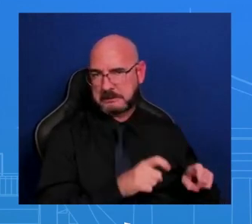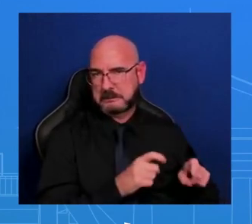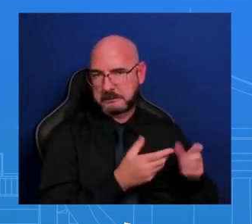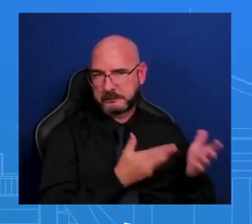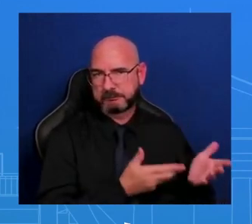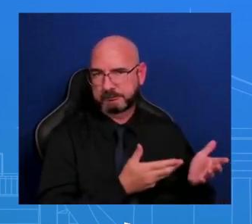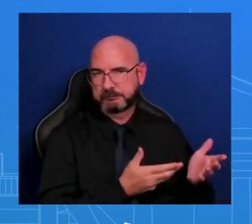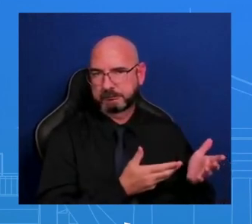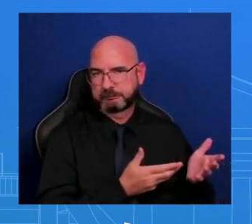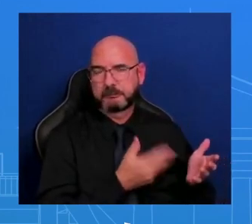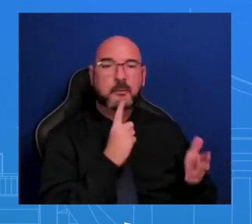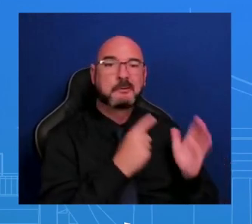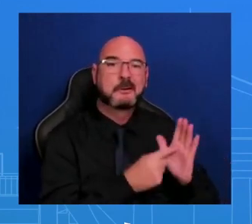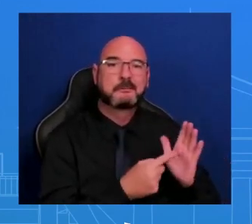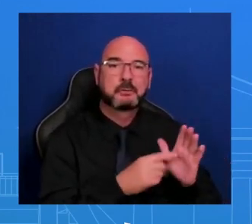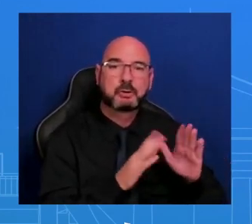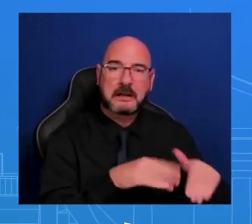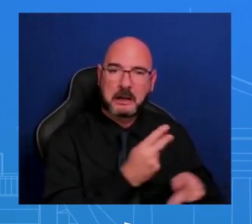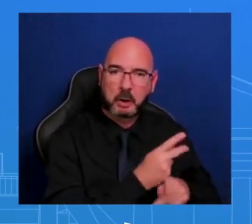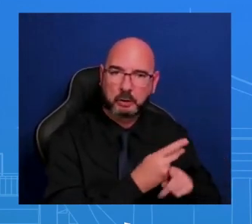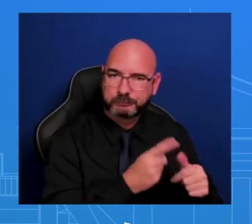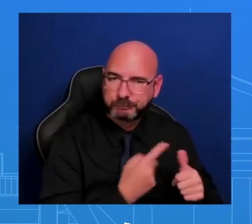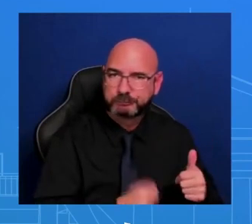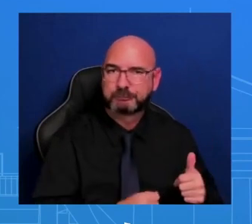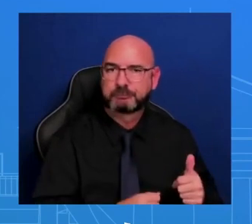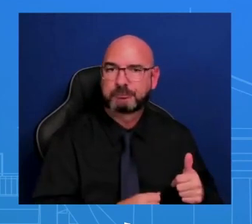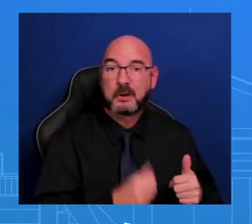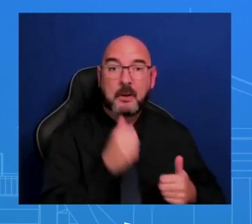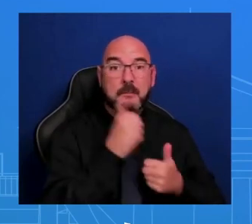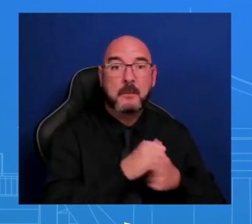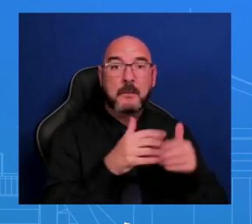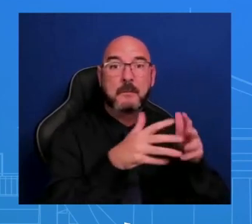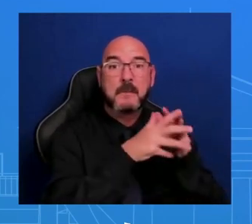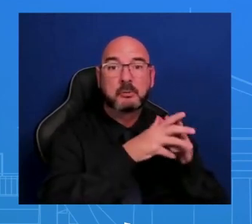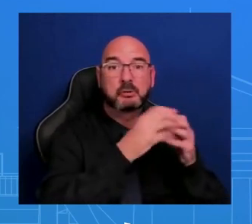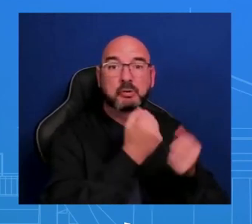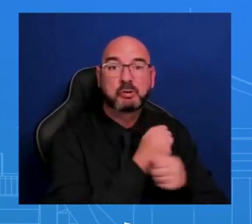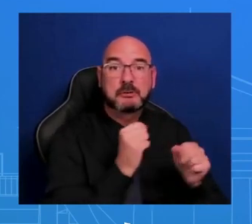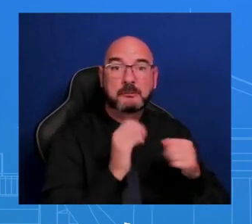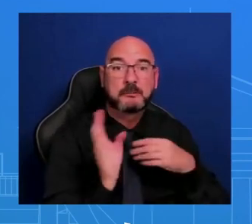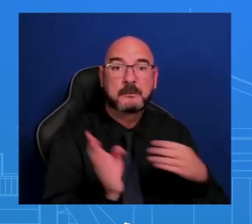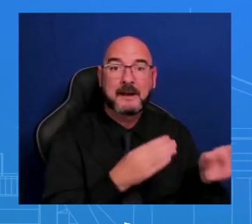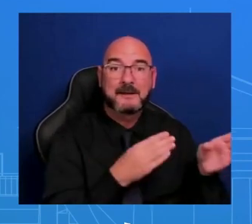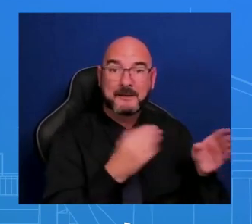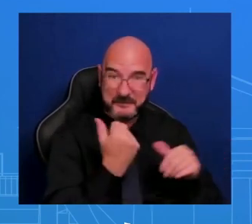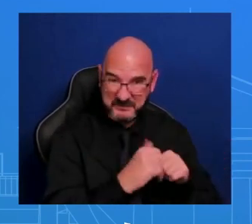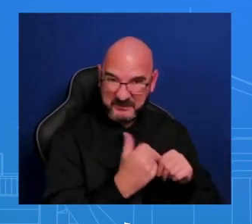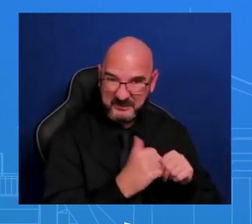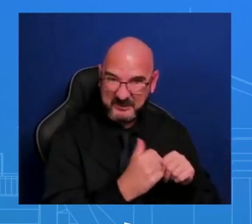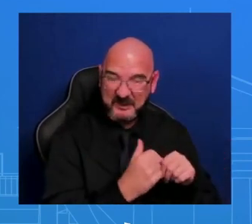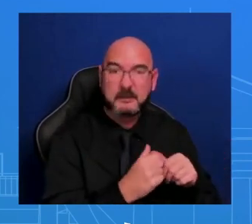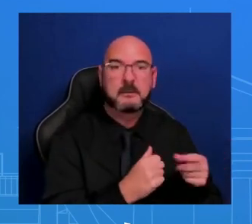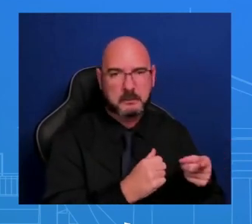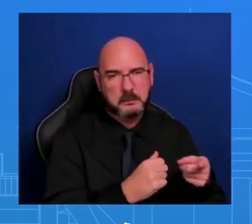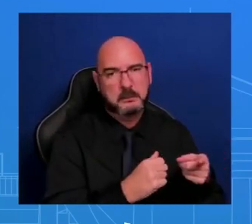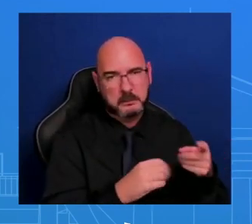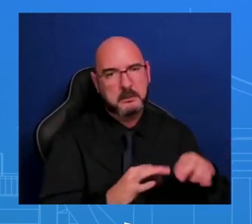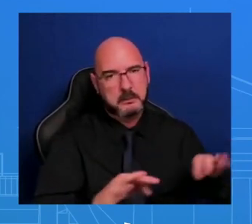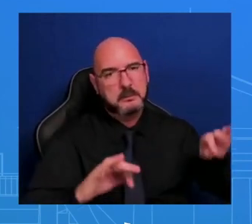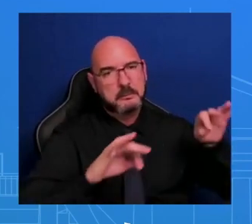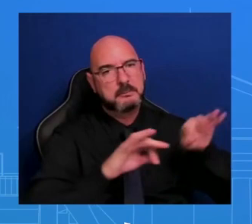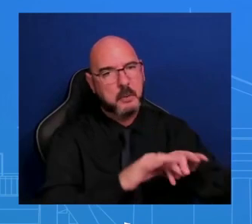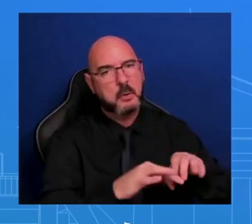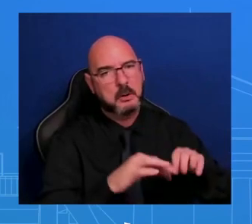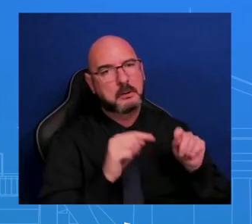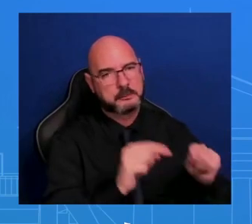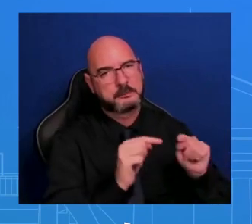the American Rescue Plan, how important it was to have, for example, the CTC and what the difference that made to communities